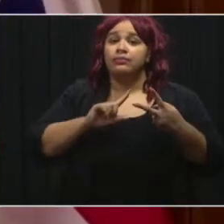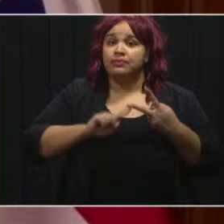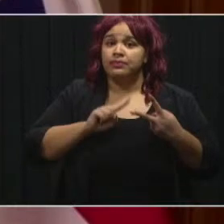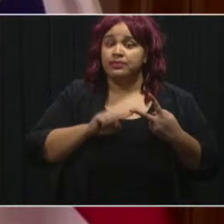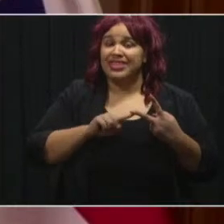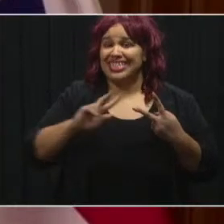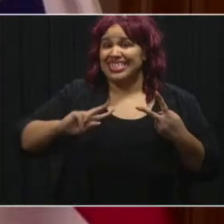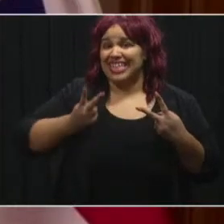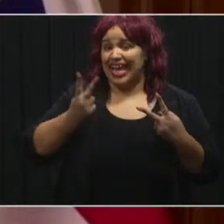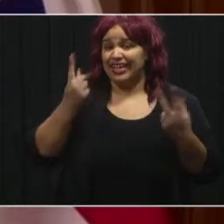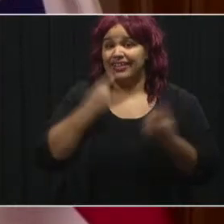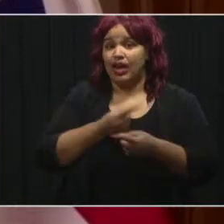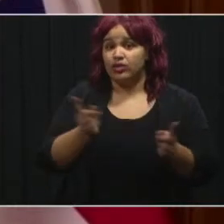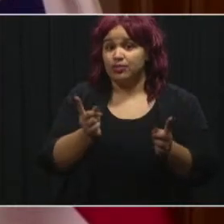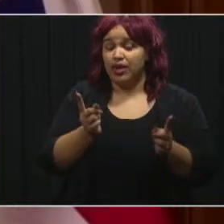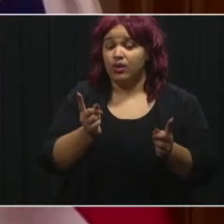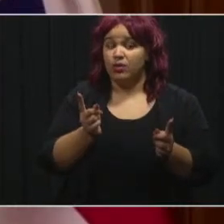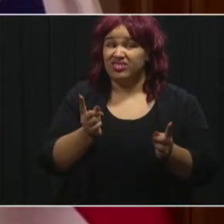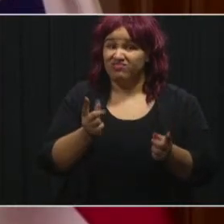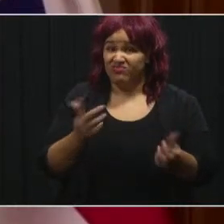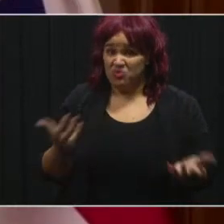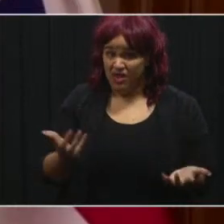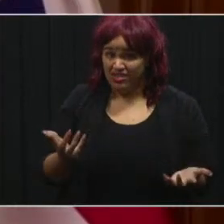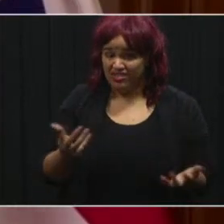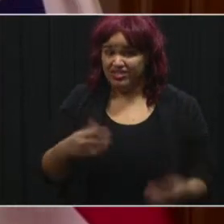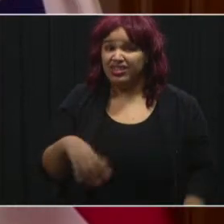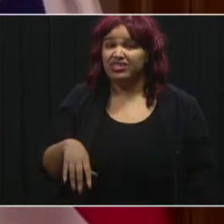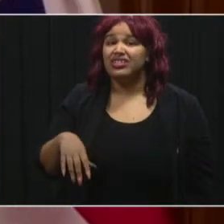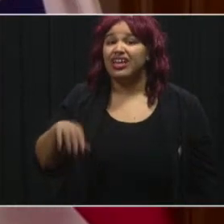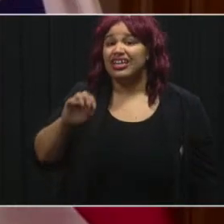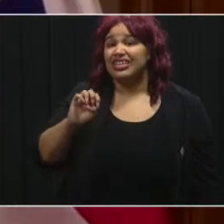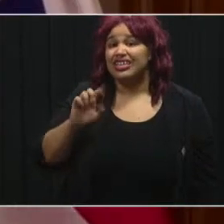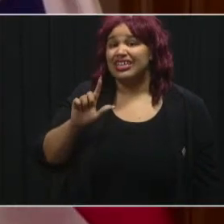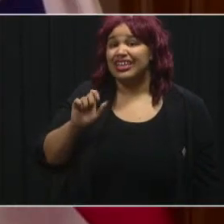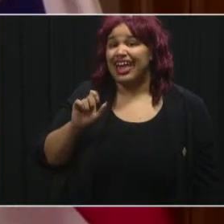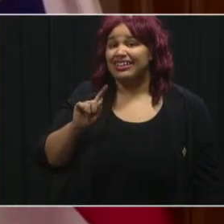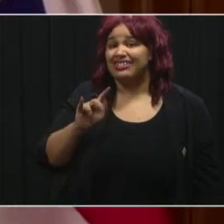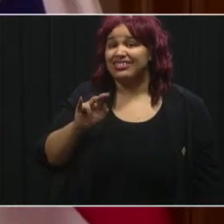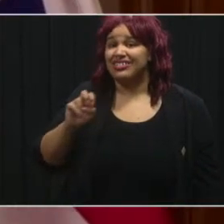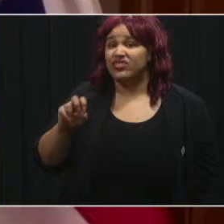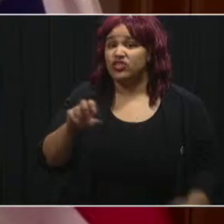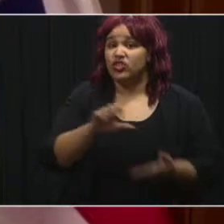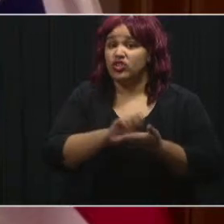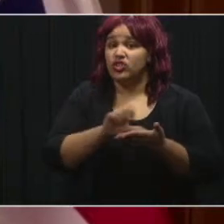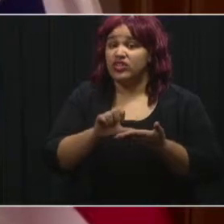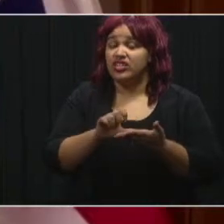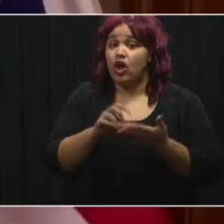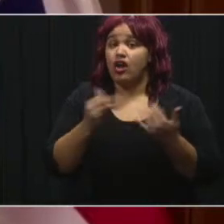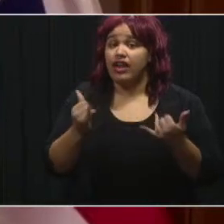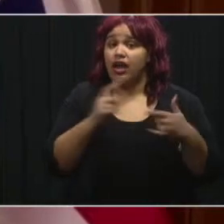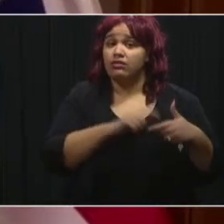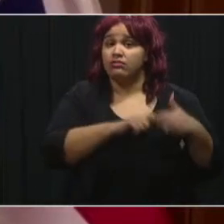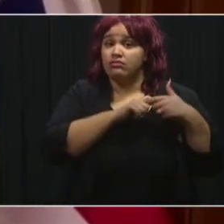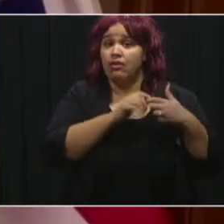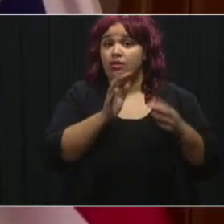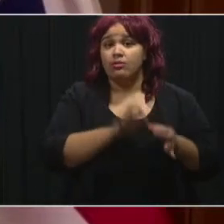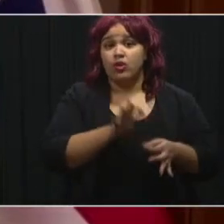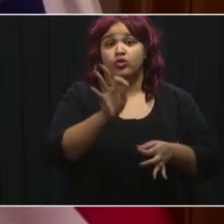that elective surgeries are postponed until further notice, and also the fact